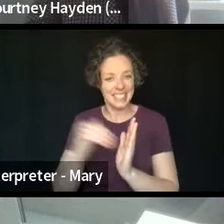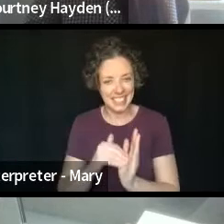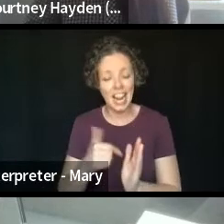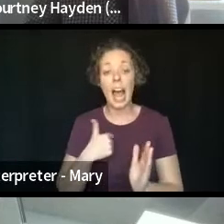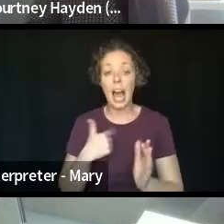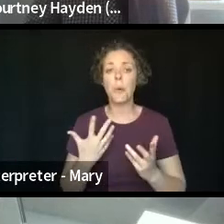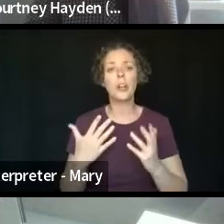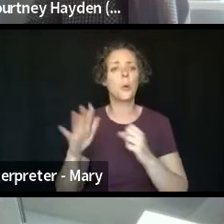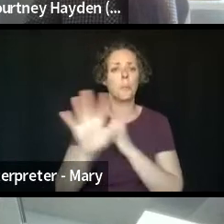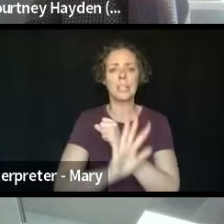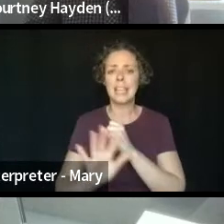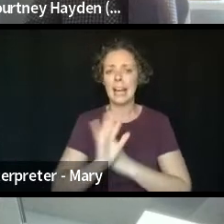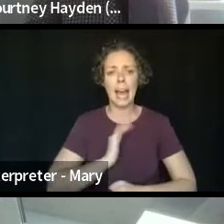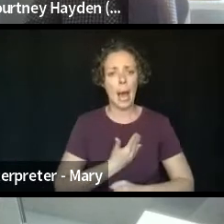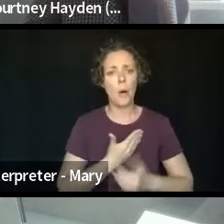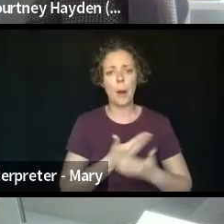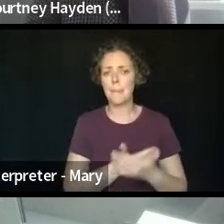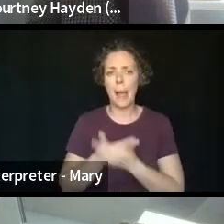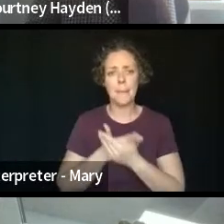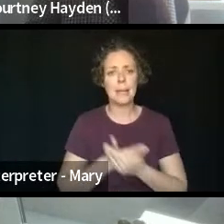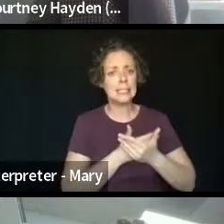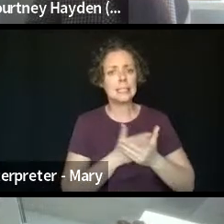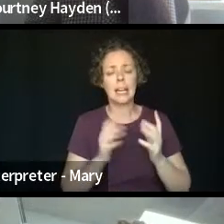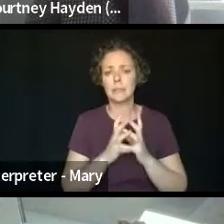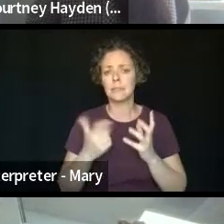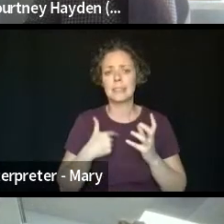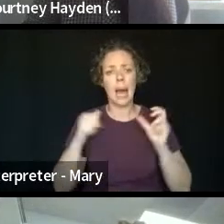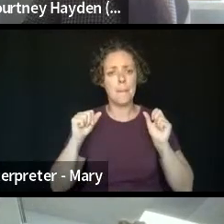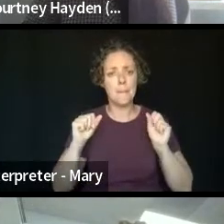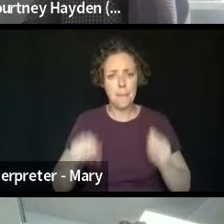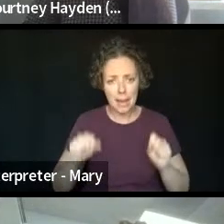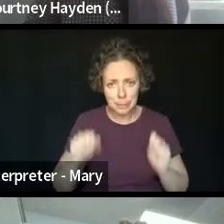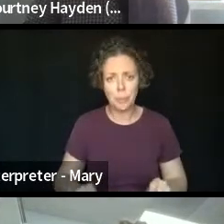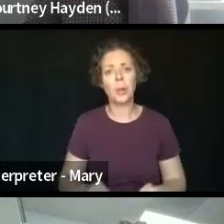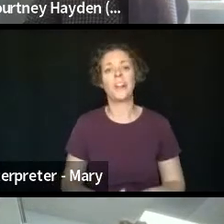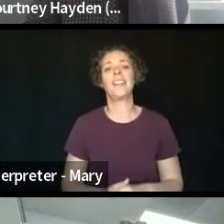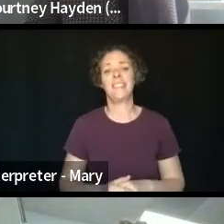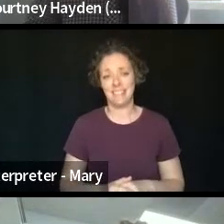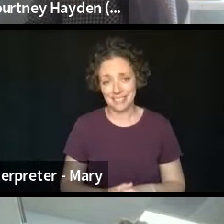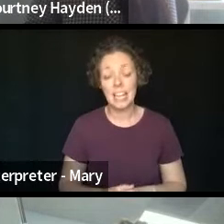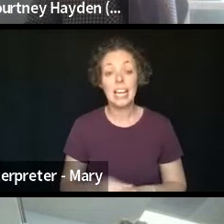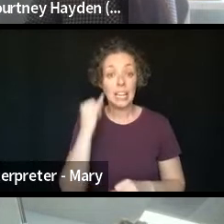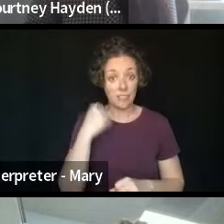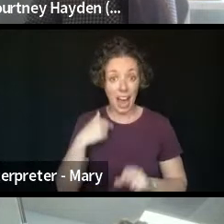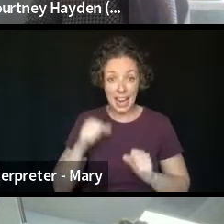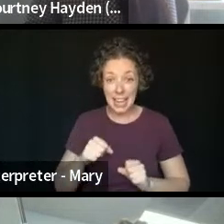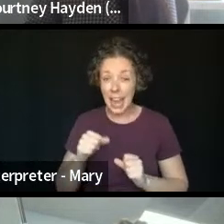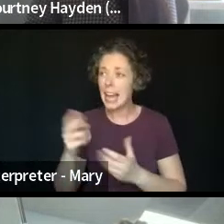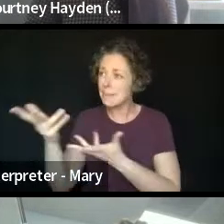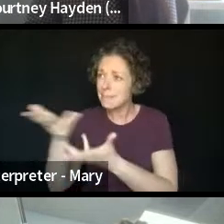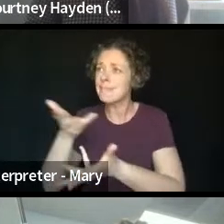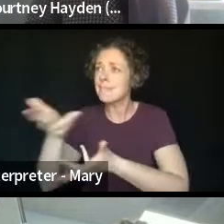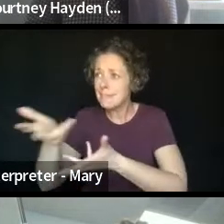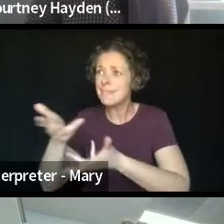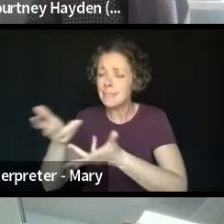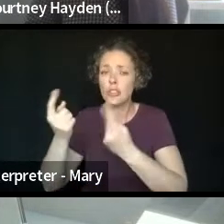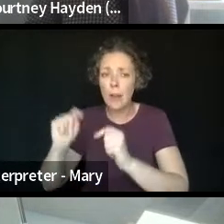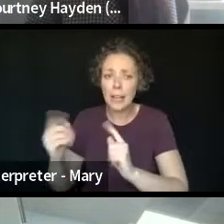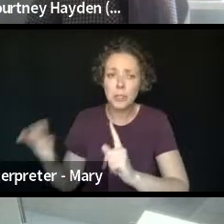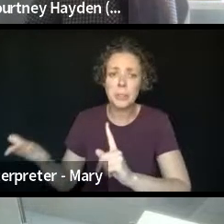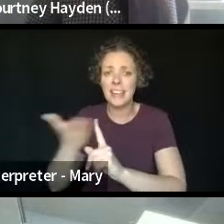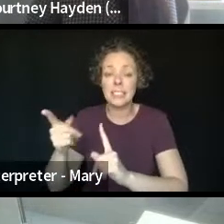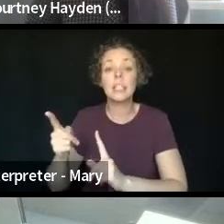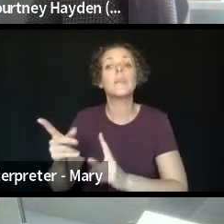our babies as much as I possibly can. So if I can get them to change their mind about getting that shot